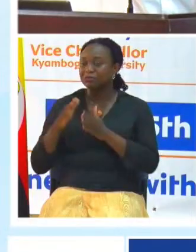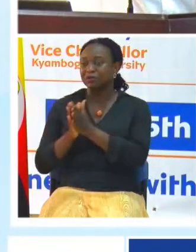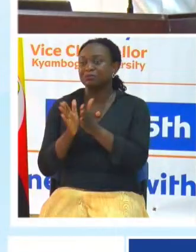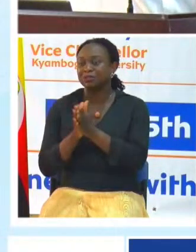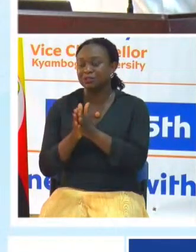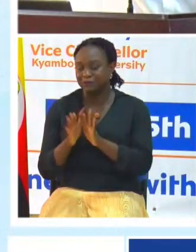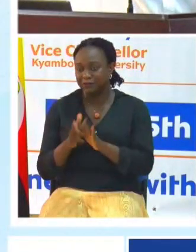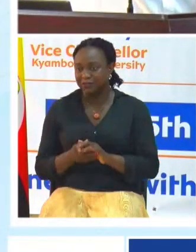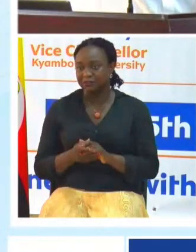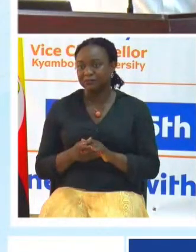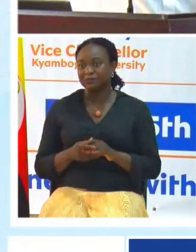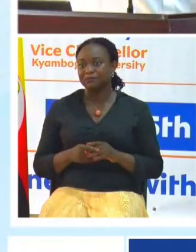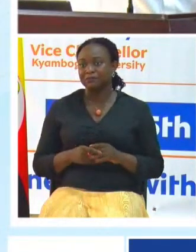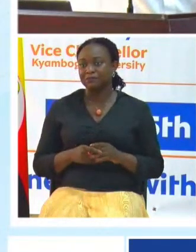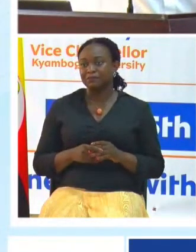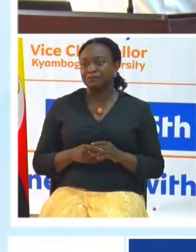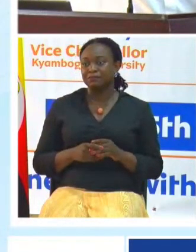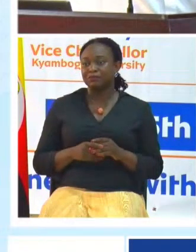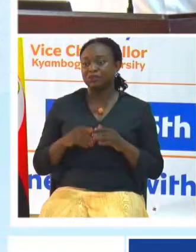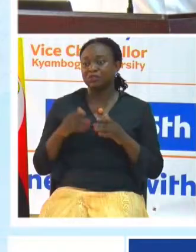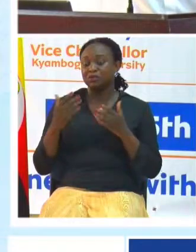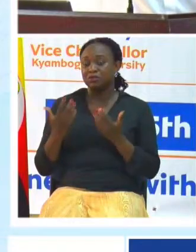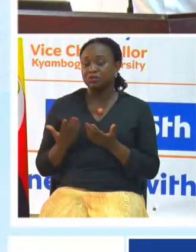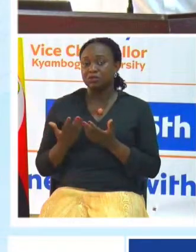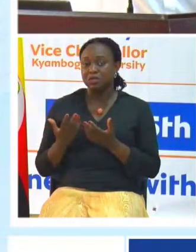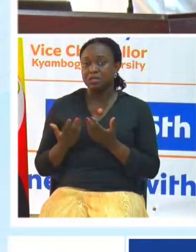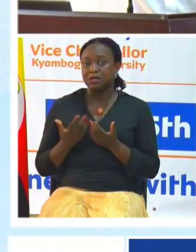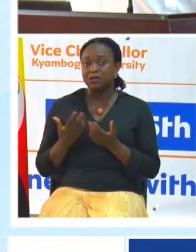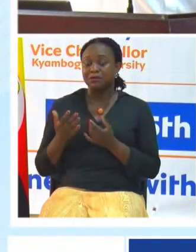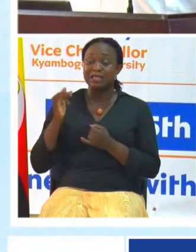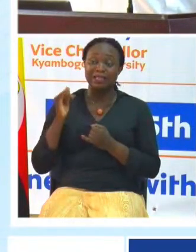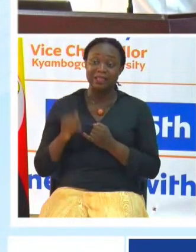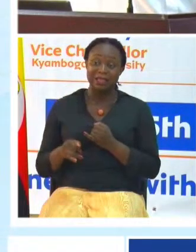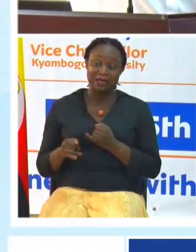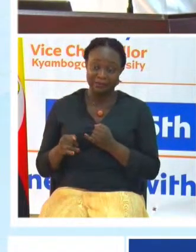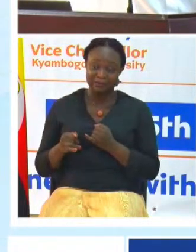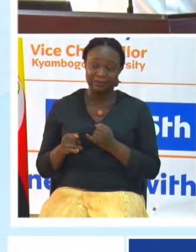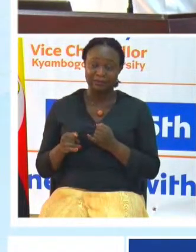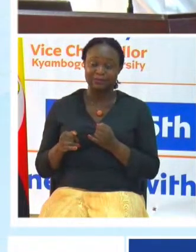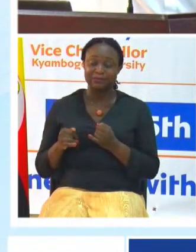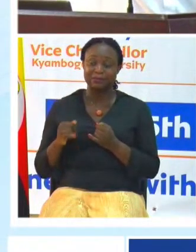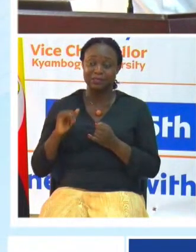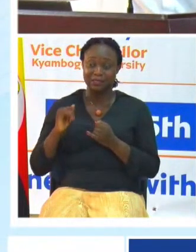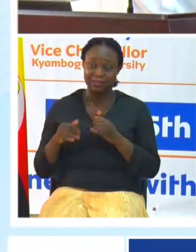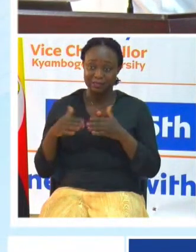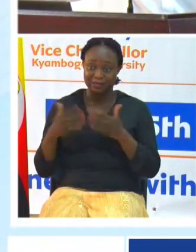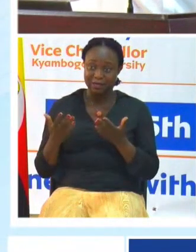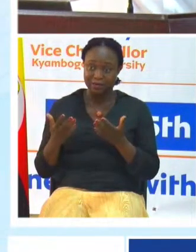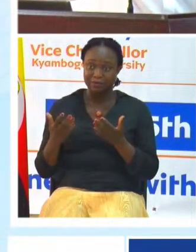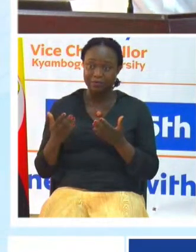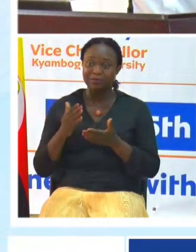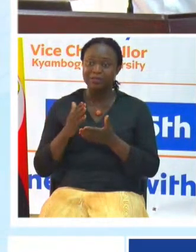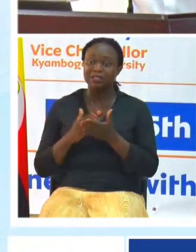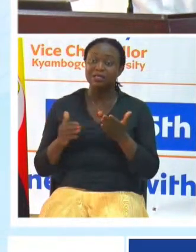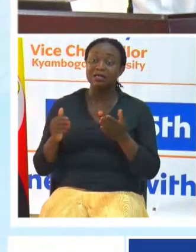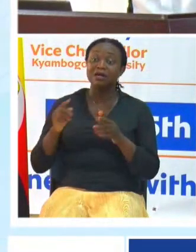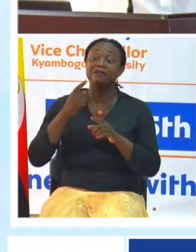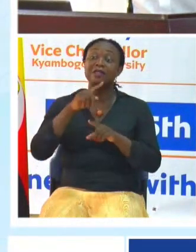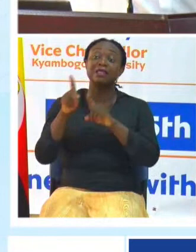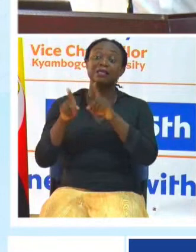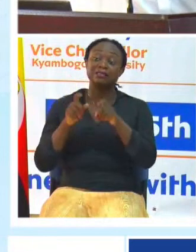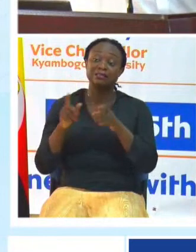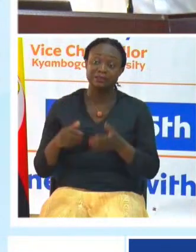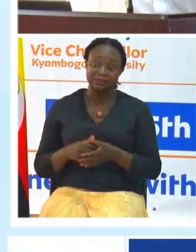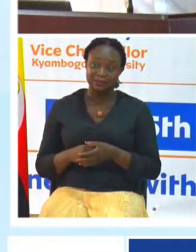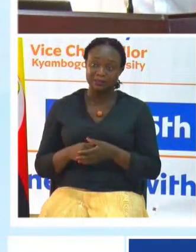that. So the last holistic review element is the standardized tests. You are from